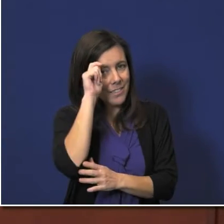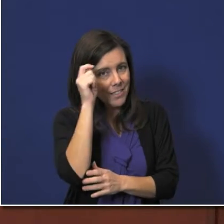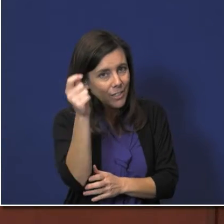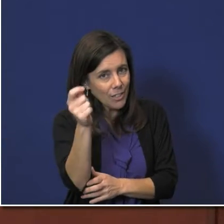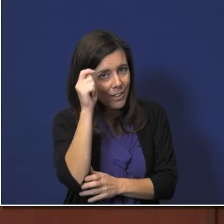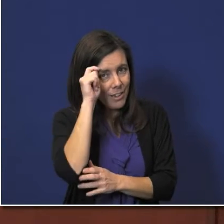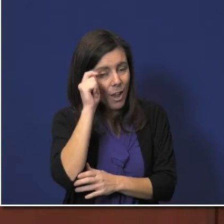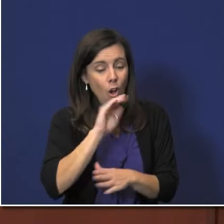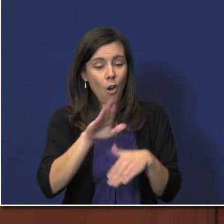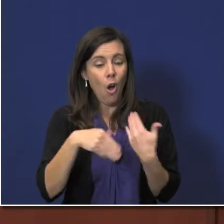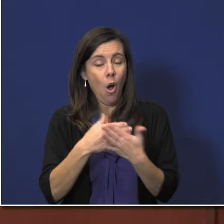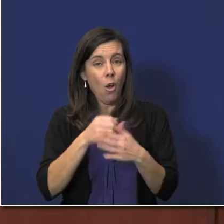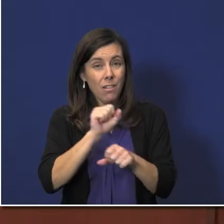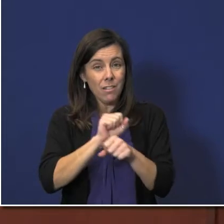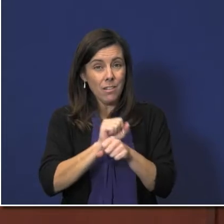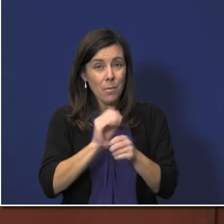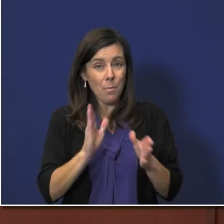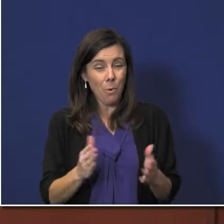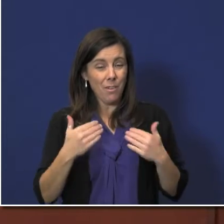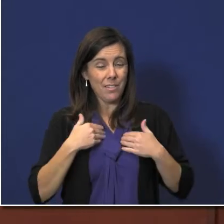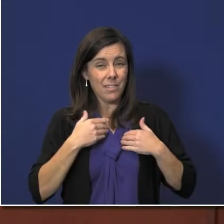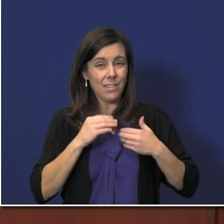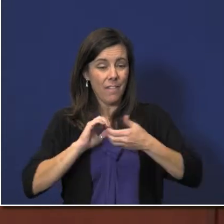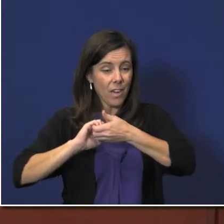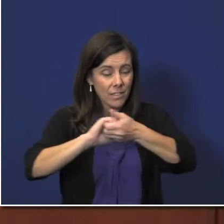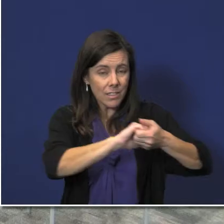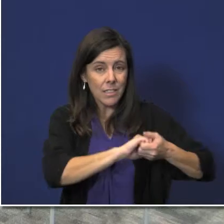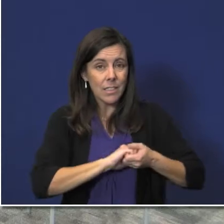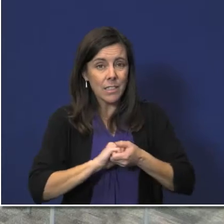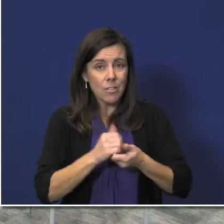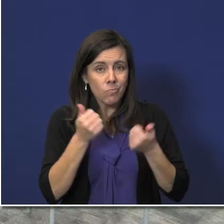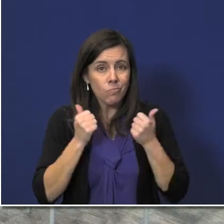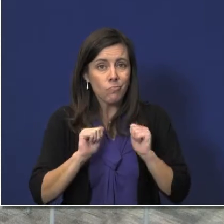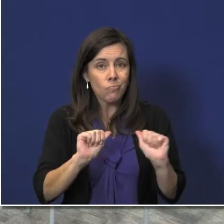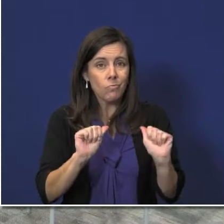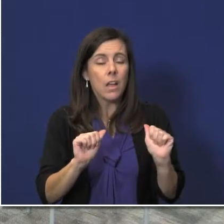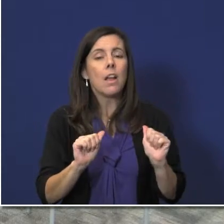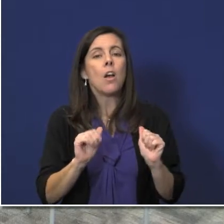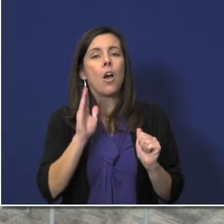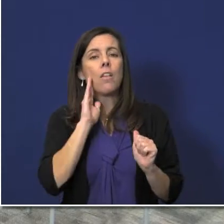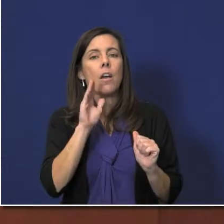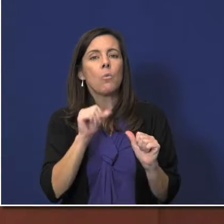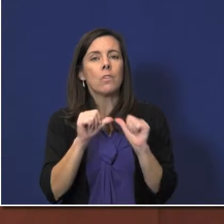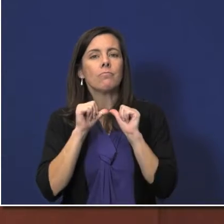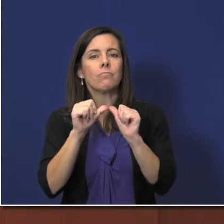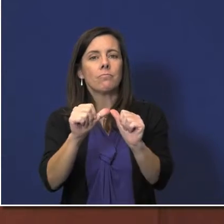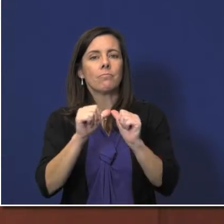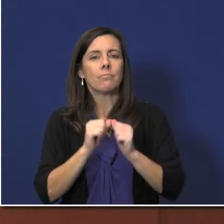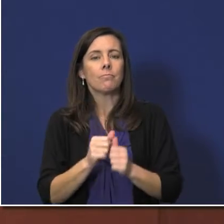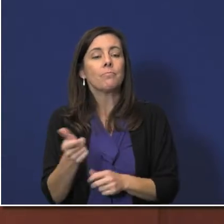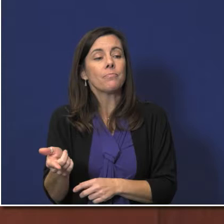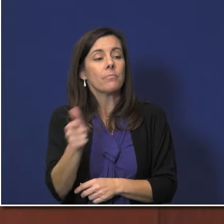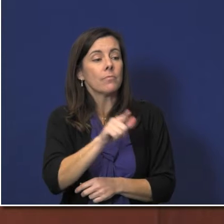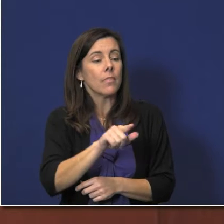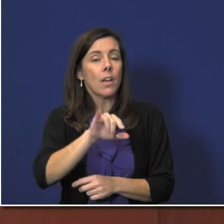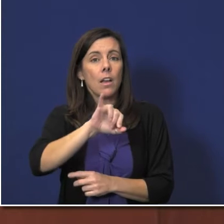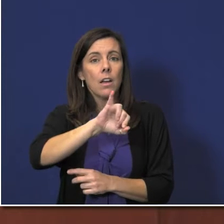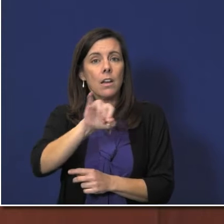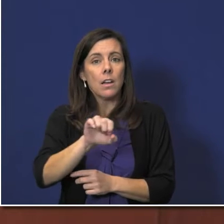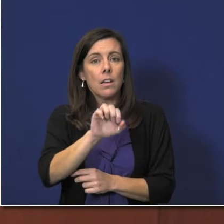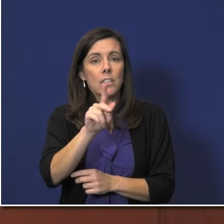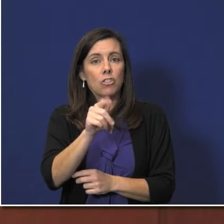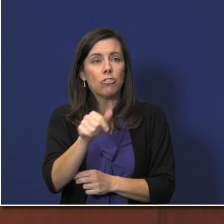our employees in carrying on with our mission. Thank you, Mr. Jackson. In the